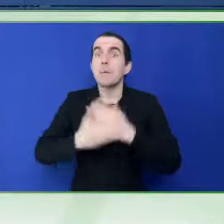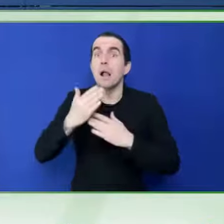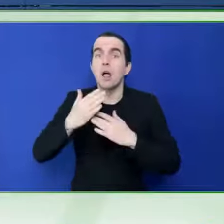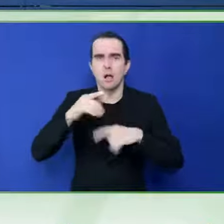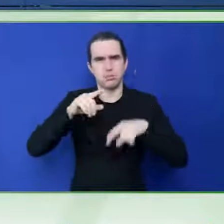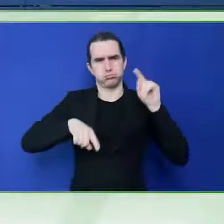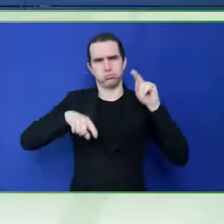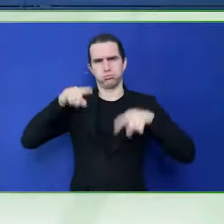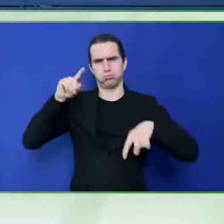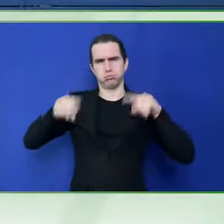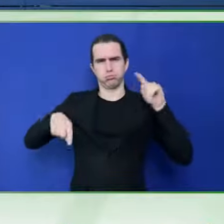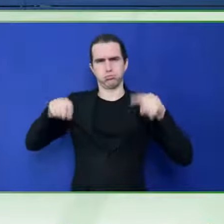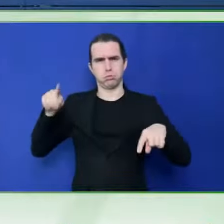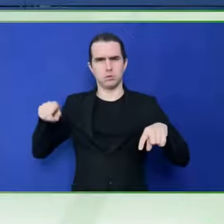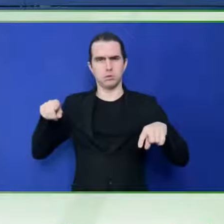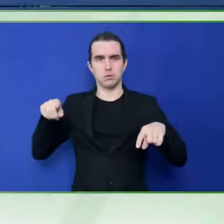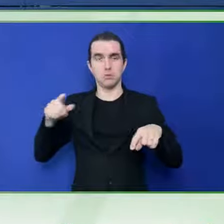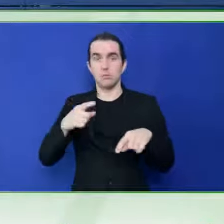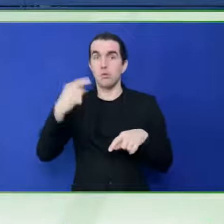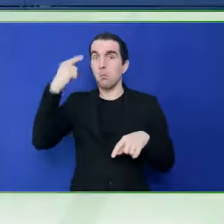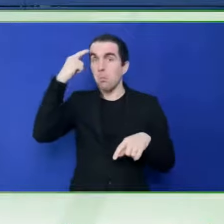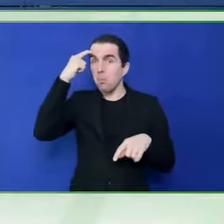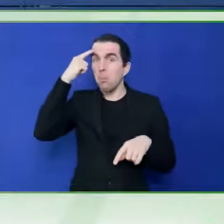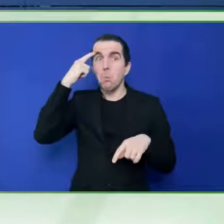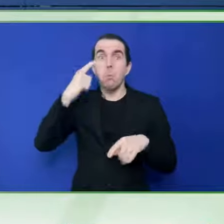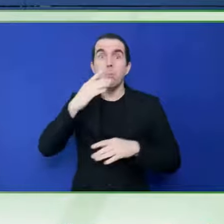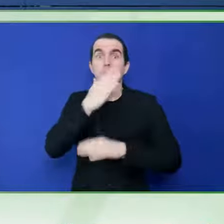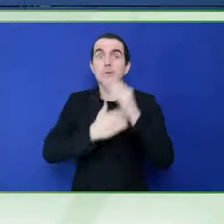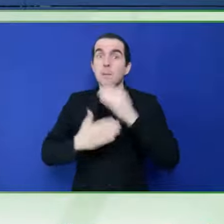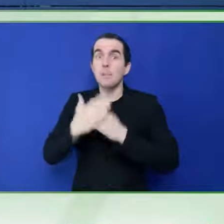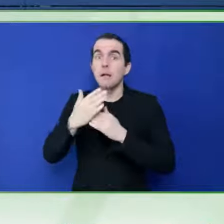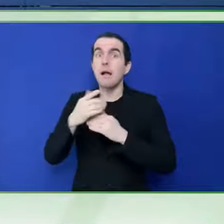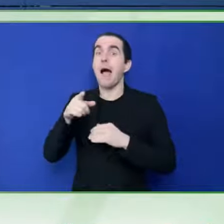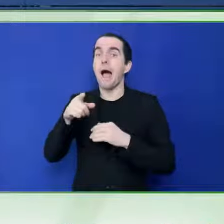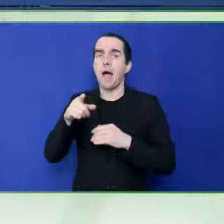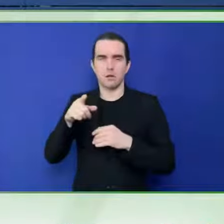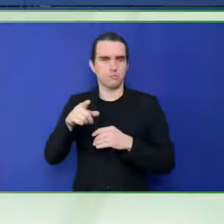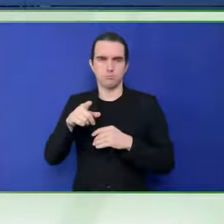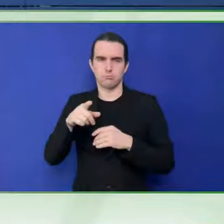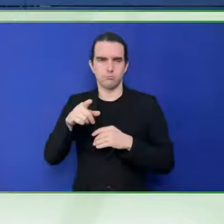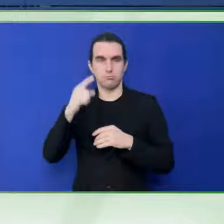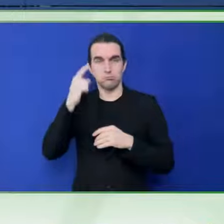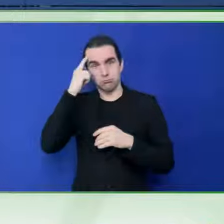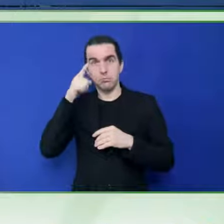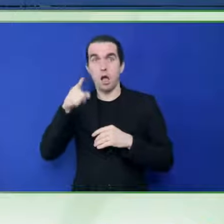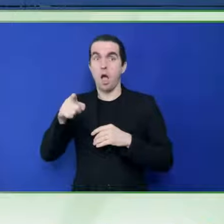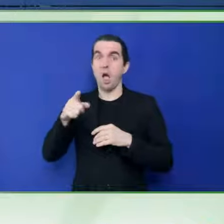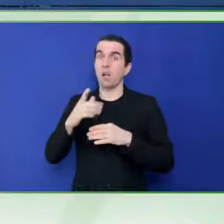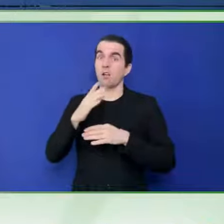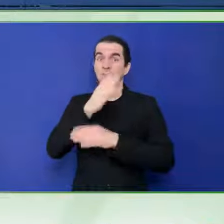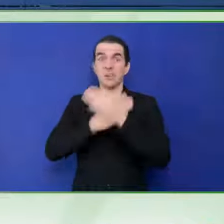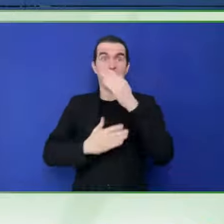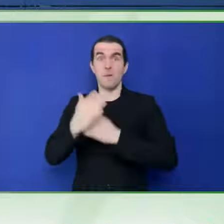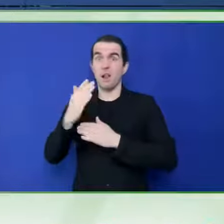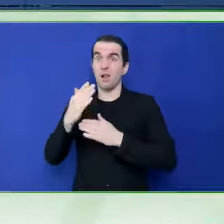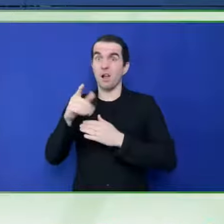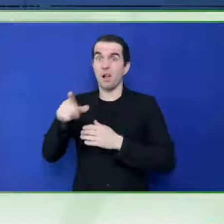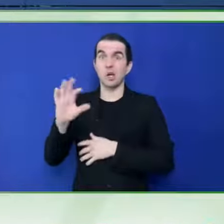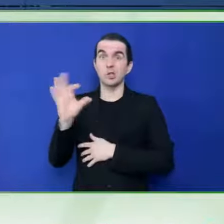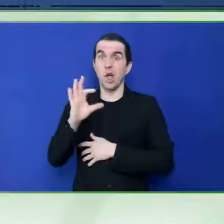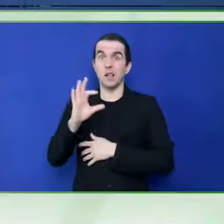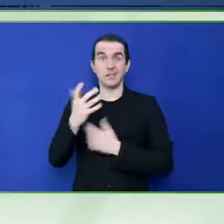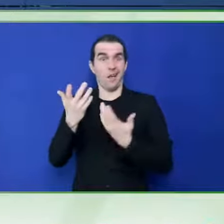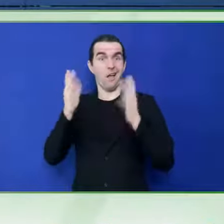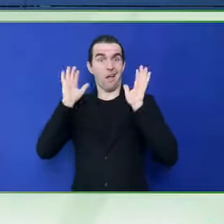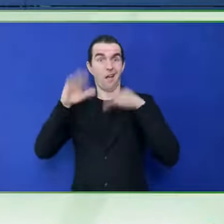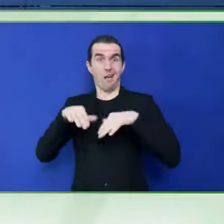UK, so you have to then adjust to what different countries are offering you. So on the left here, on